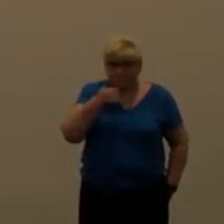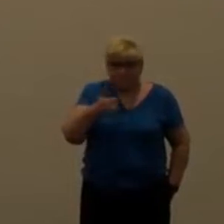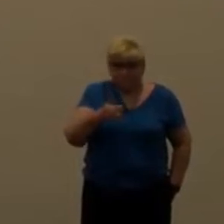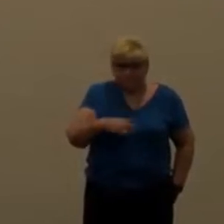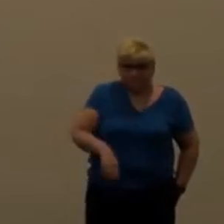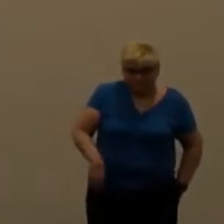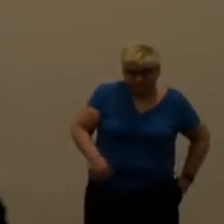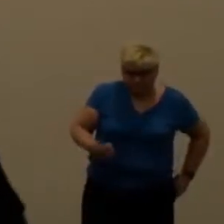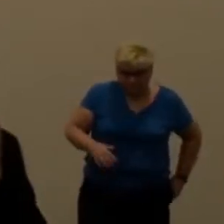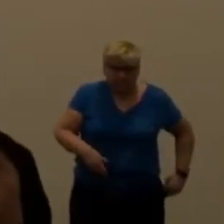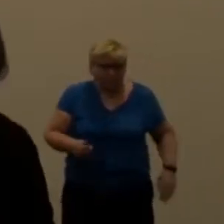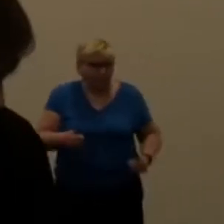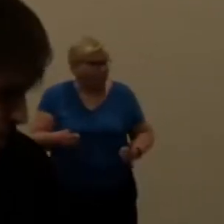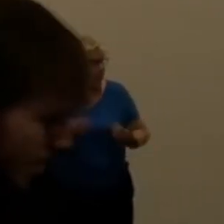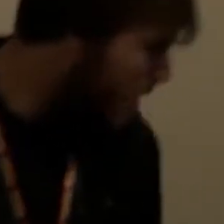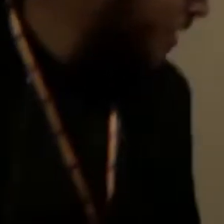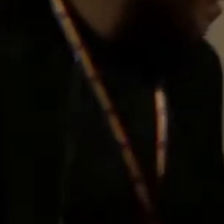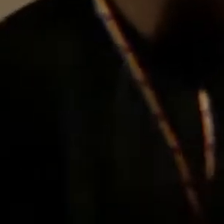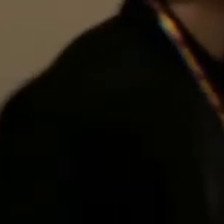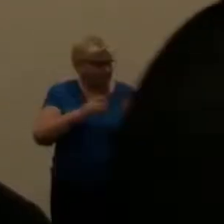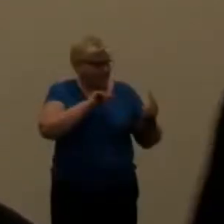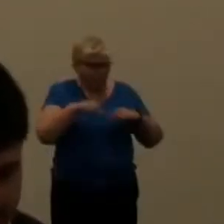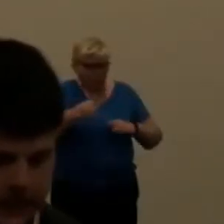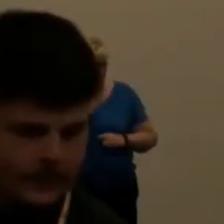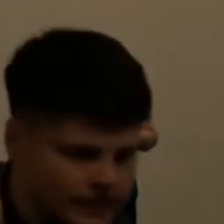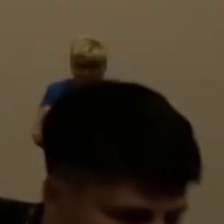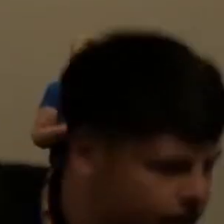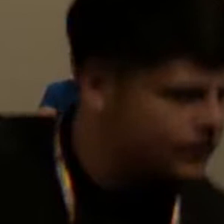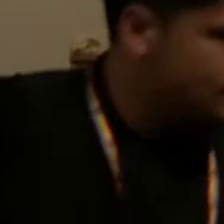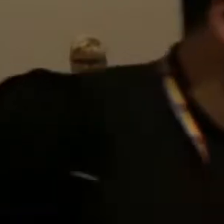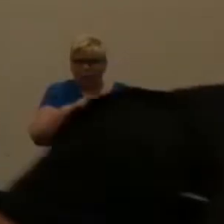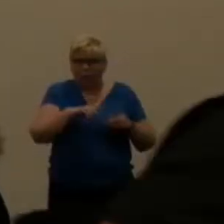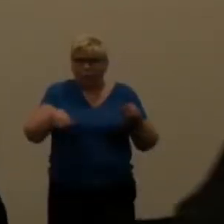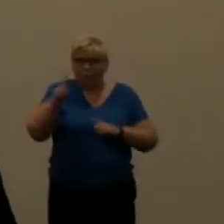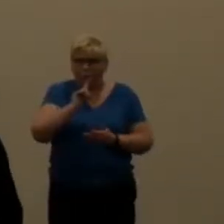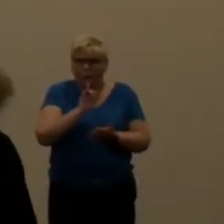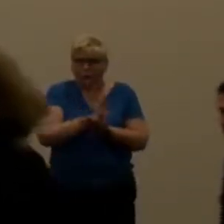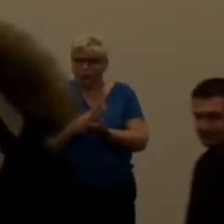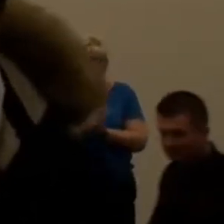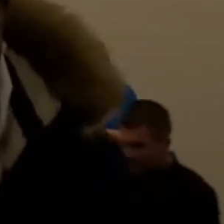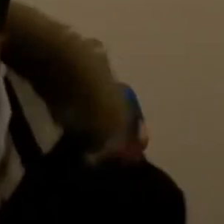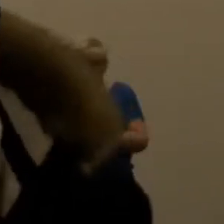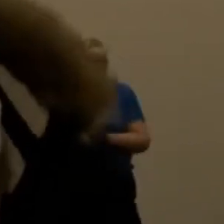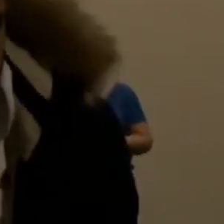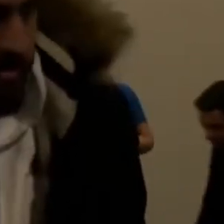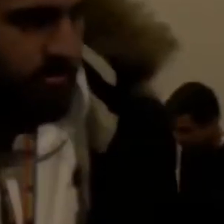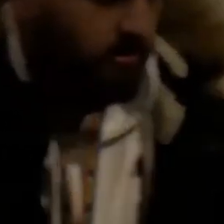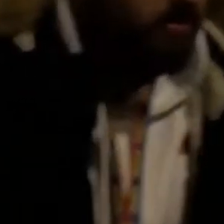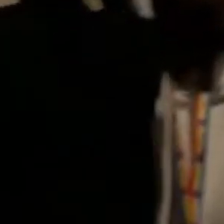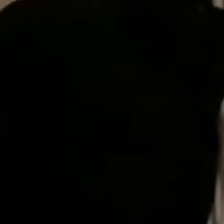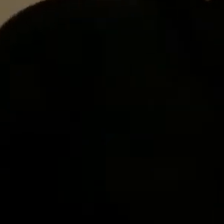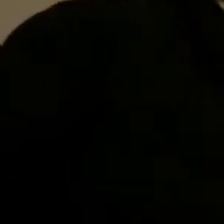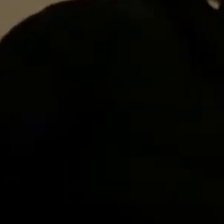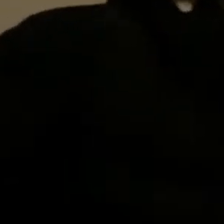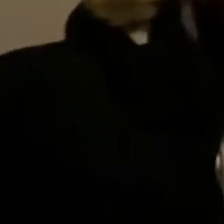All right. So hello, everyone. Thank you for attending my session, and I hope you enjoy, till now at least, the Scottish Summit.